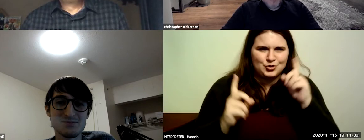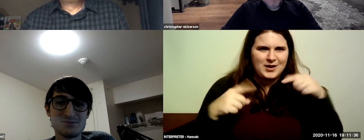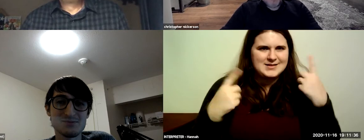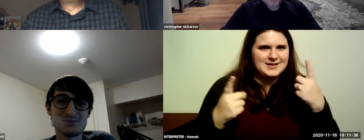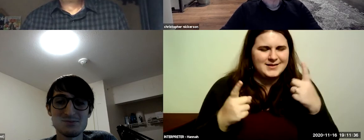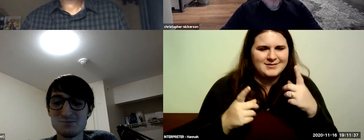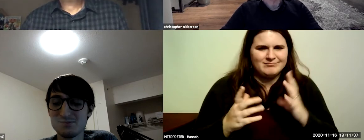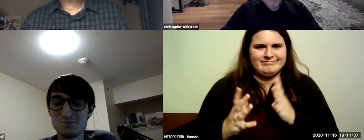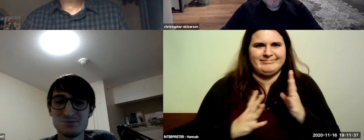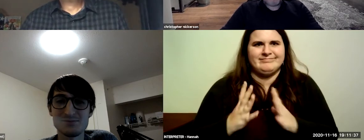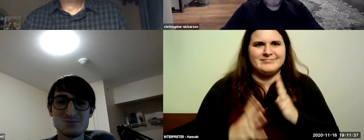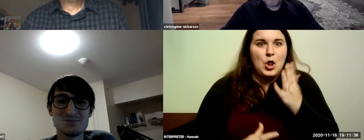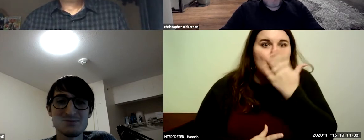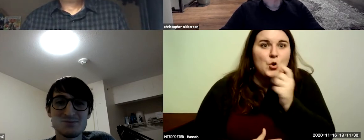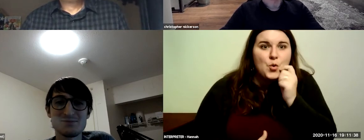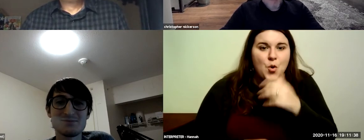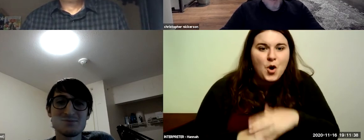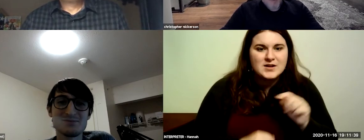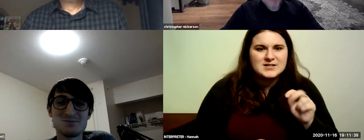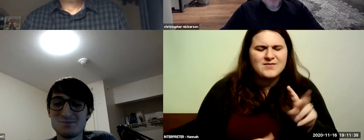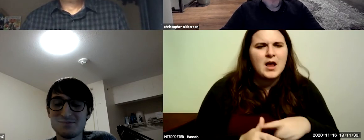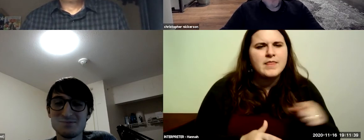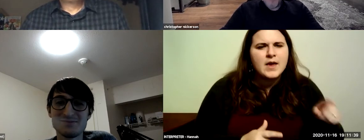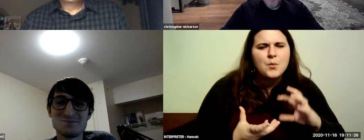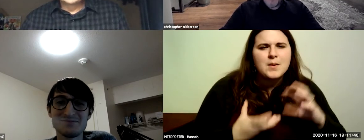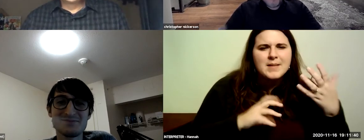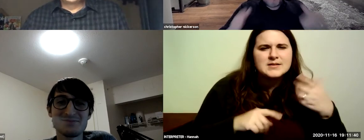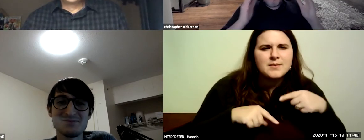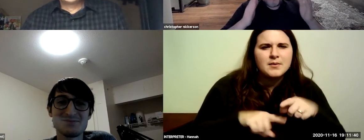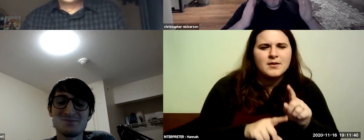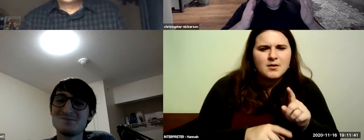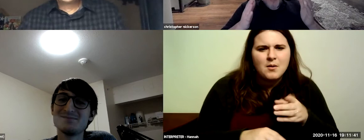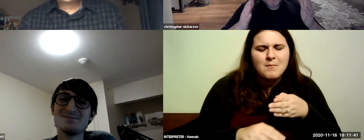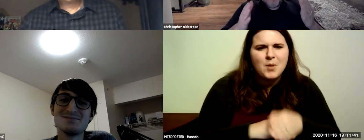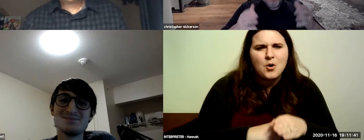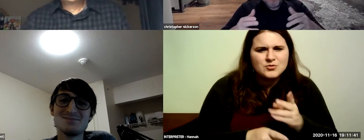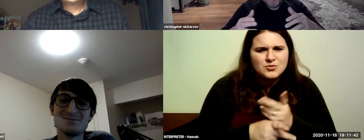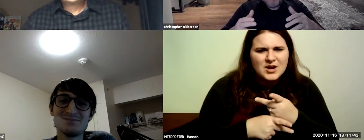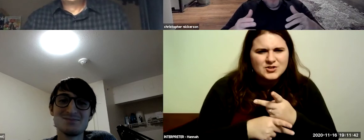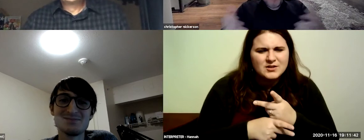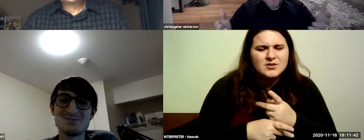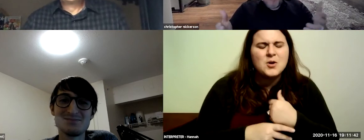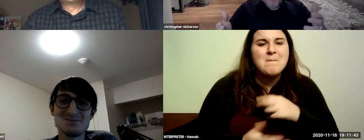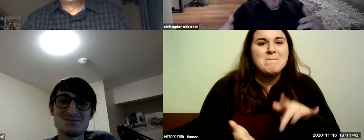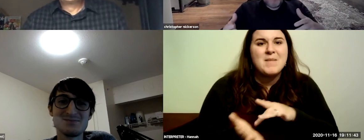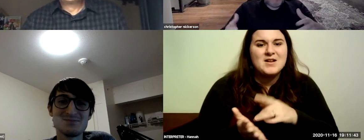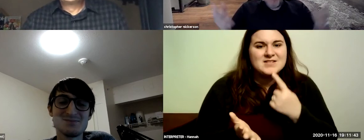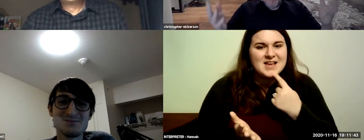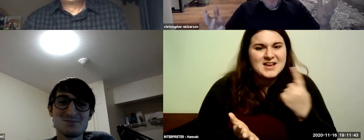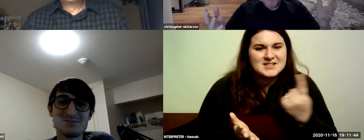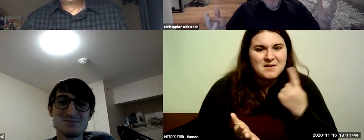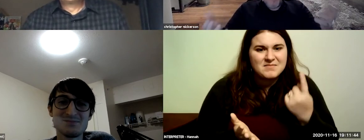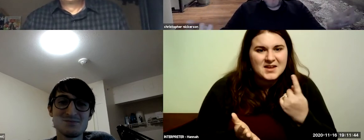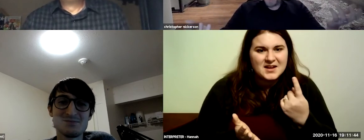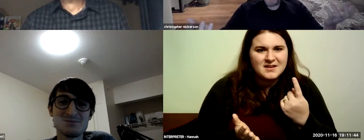for us to like look cool on TV. And then they would like mess it up in post-production. So you'd be in the middle of saying something and they'd be like, I need a printer cable because I